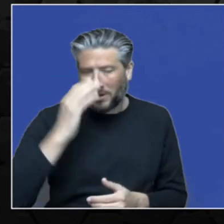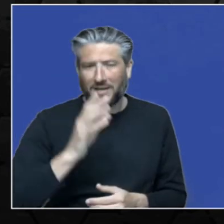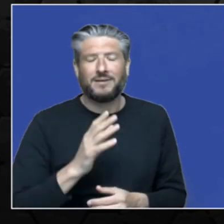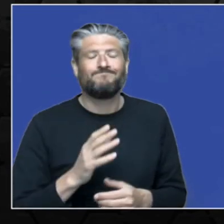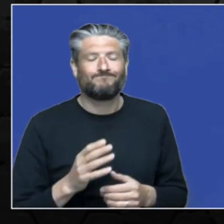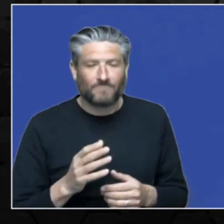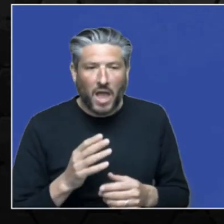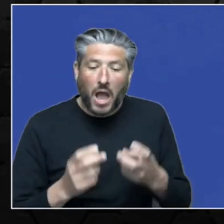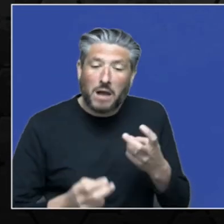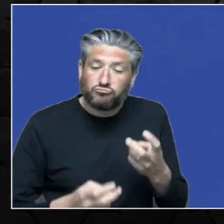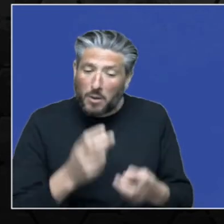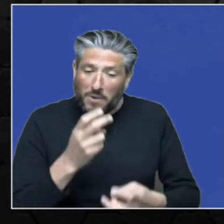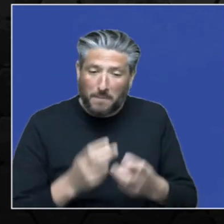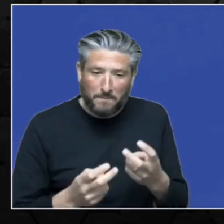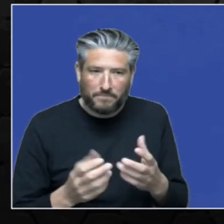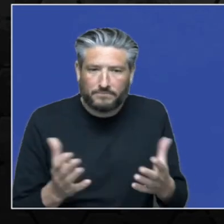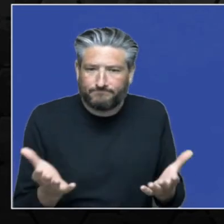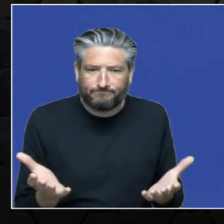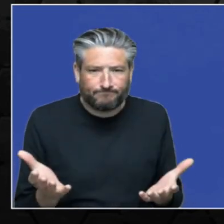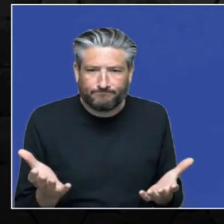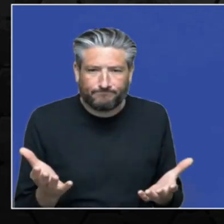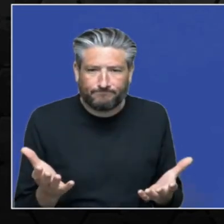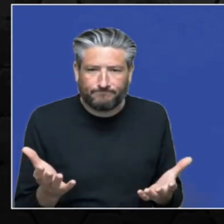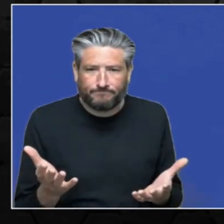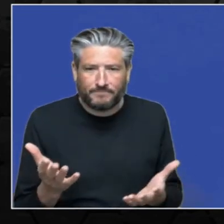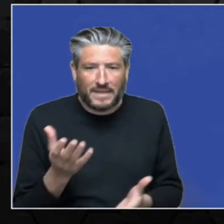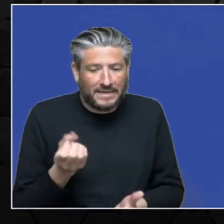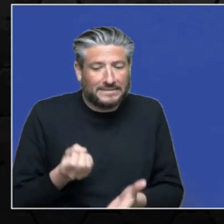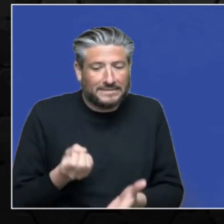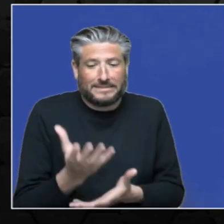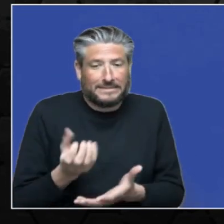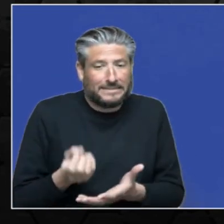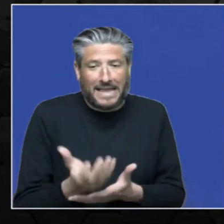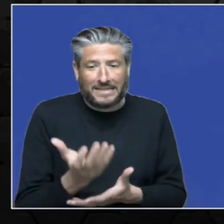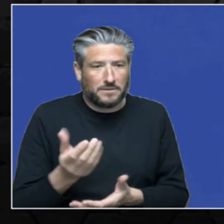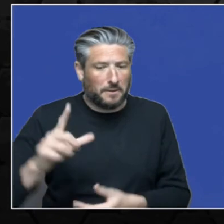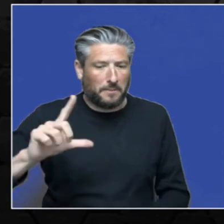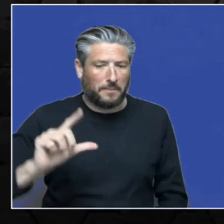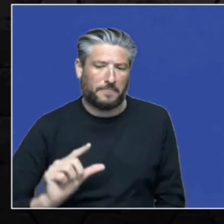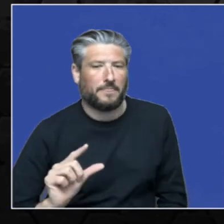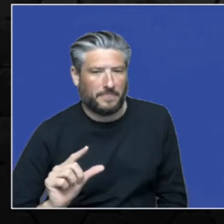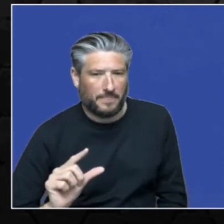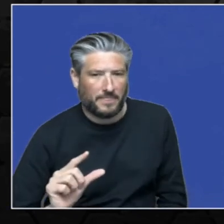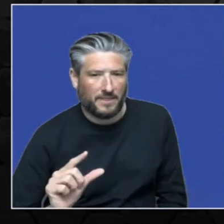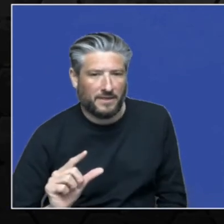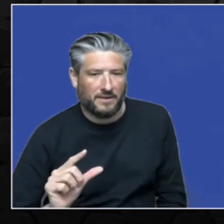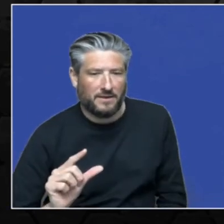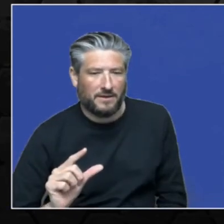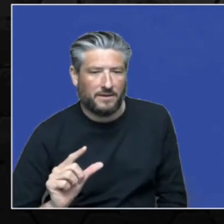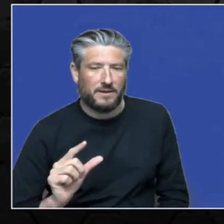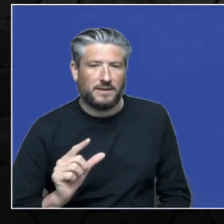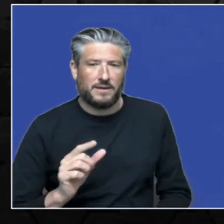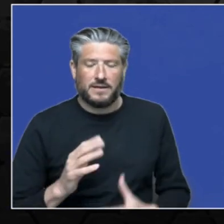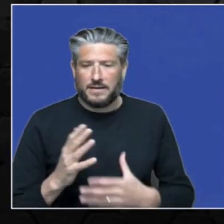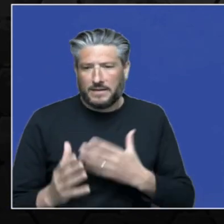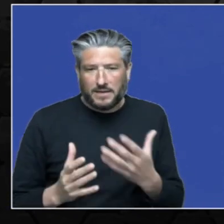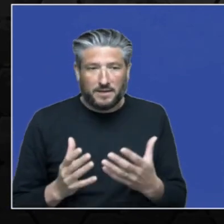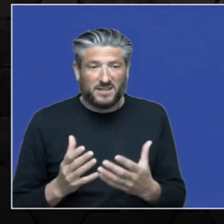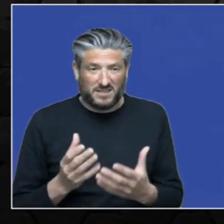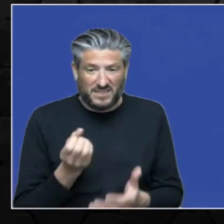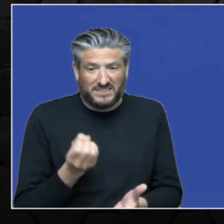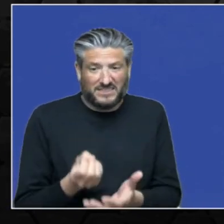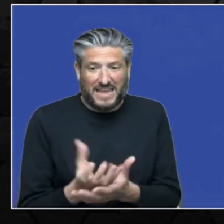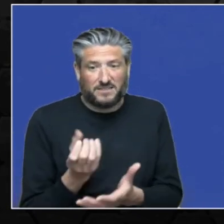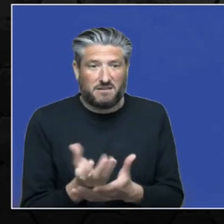enough resources that we actually perform sentiment analysis on. So we don't have enough data to depend on that.